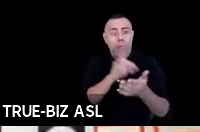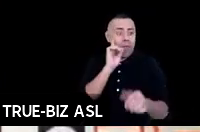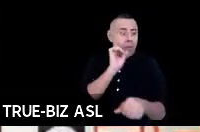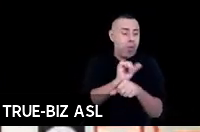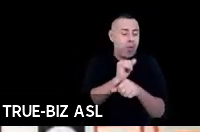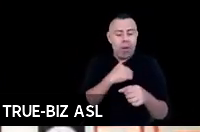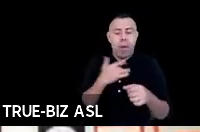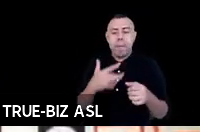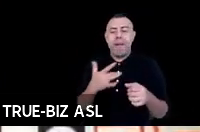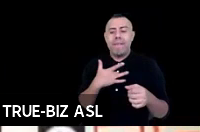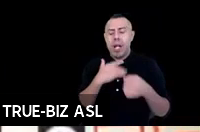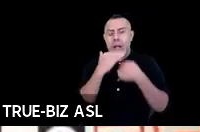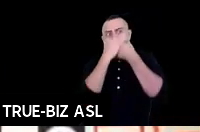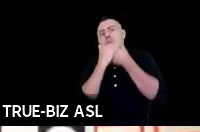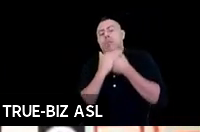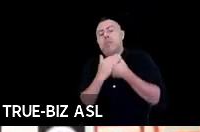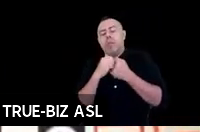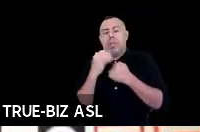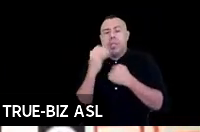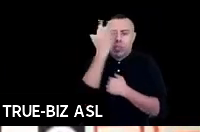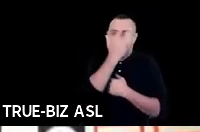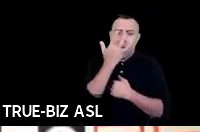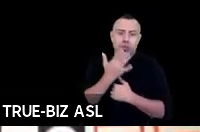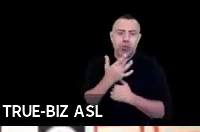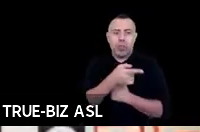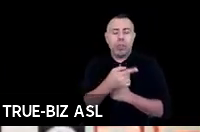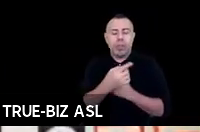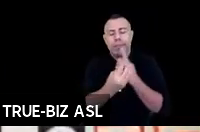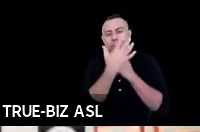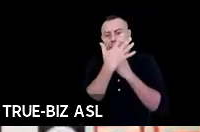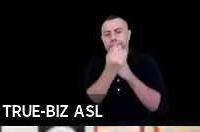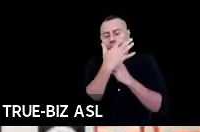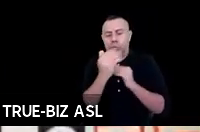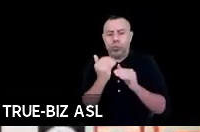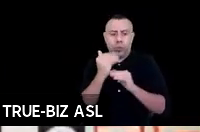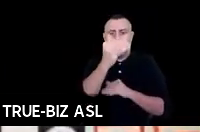issue is like more like to do with like food things,